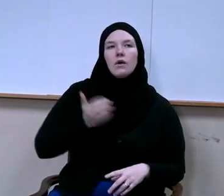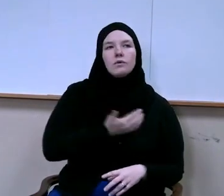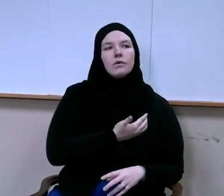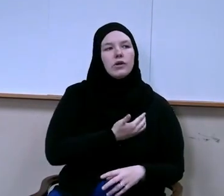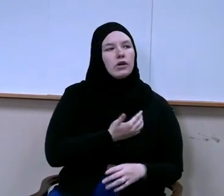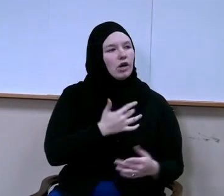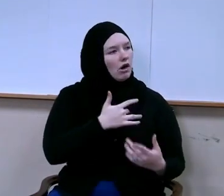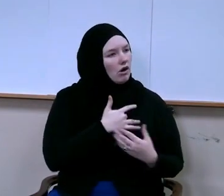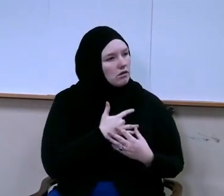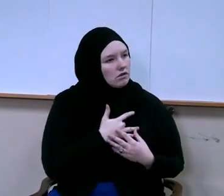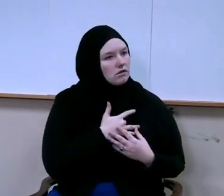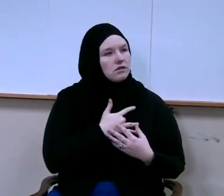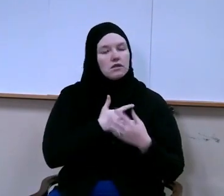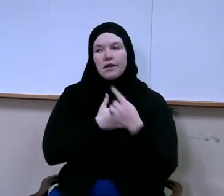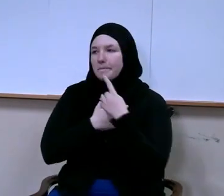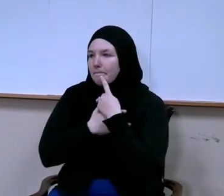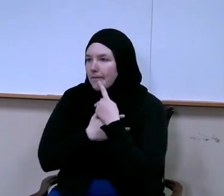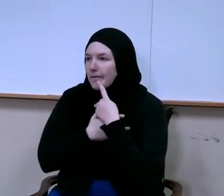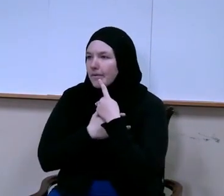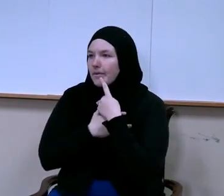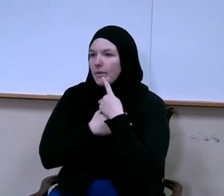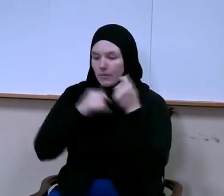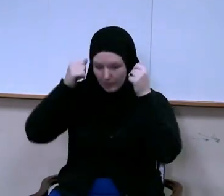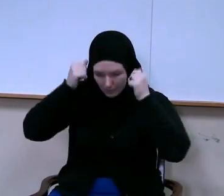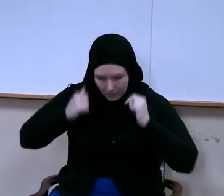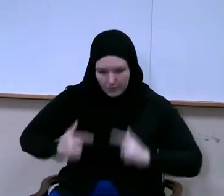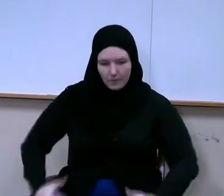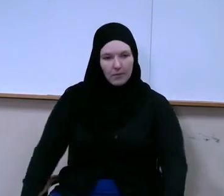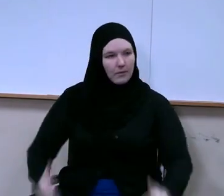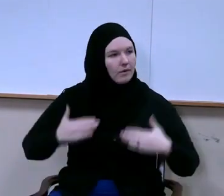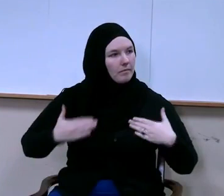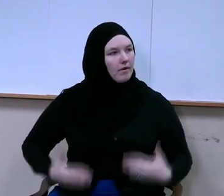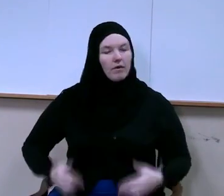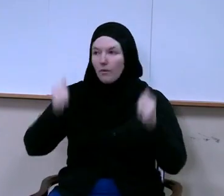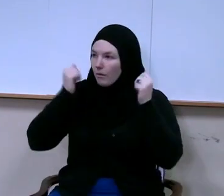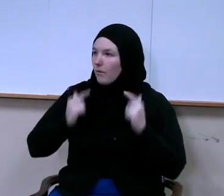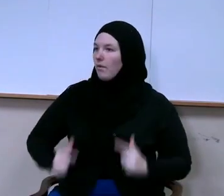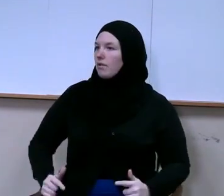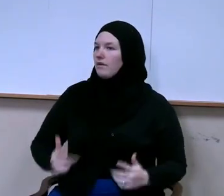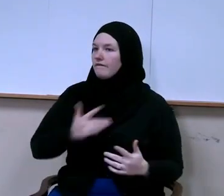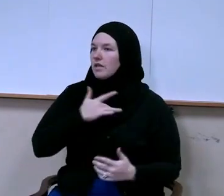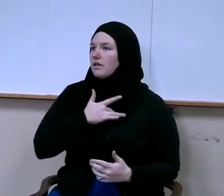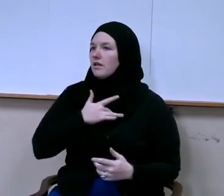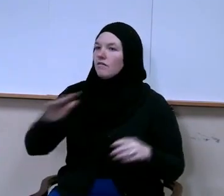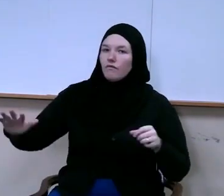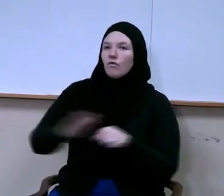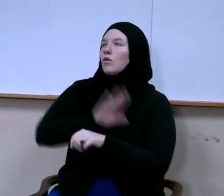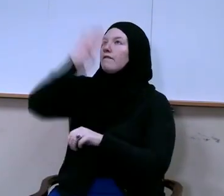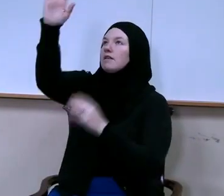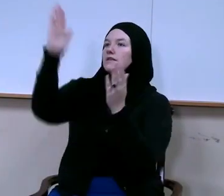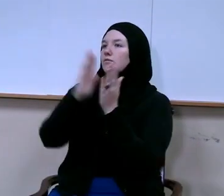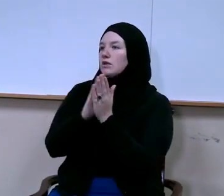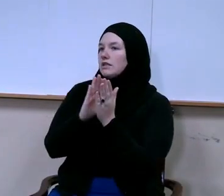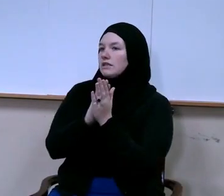our hearts, our tongues, all of our body, all of our feelings will be full of His